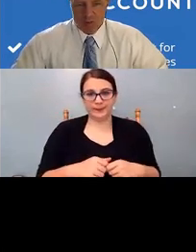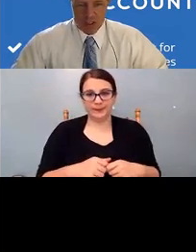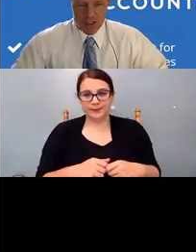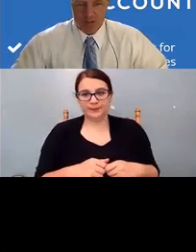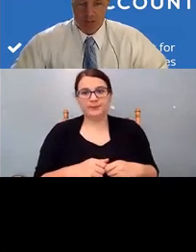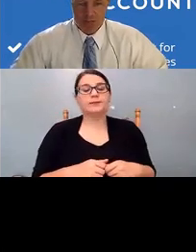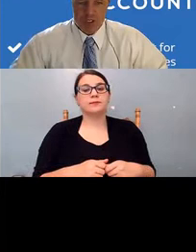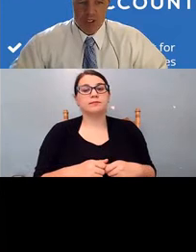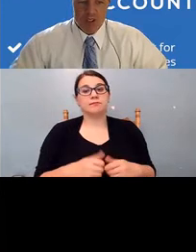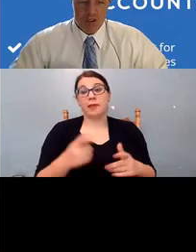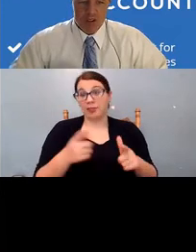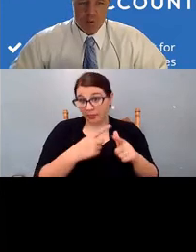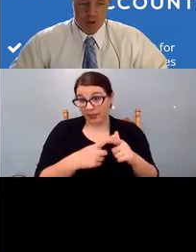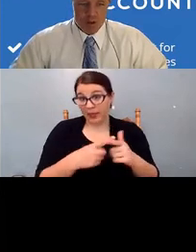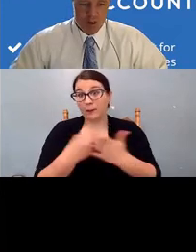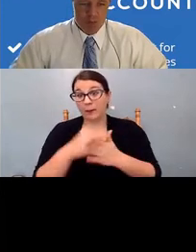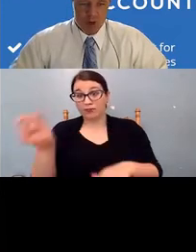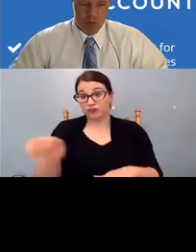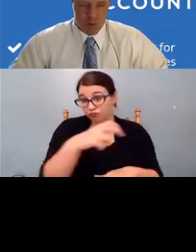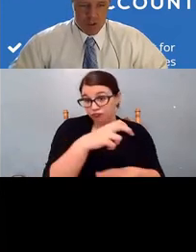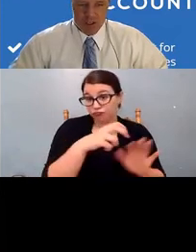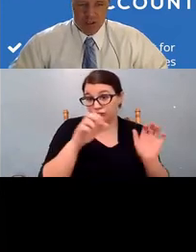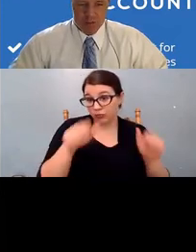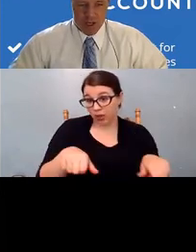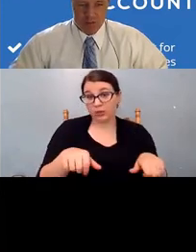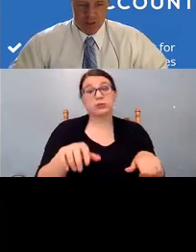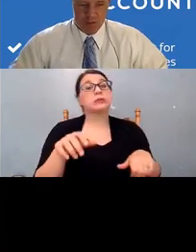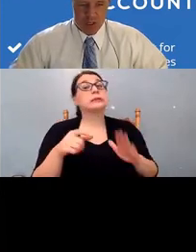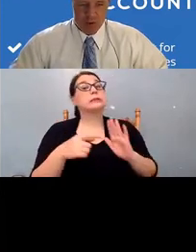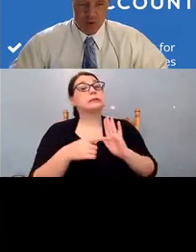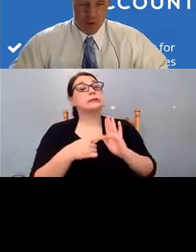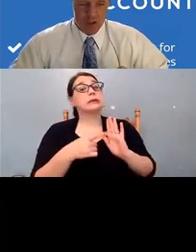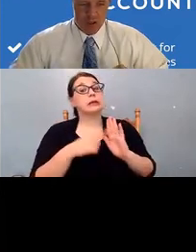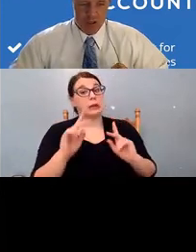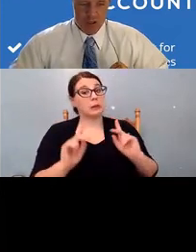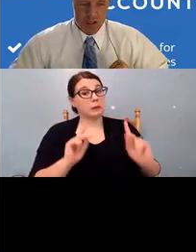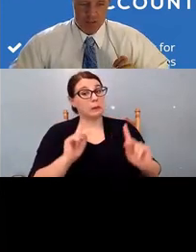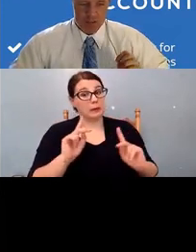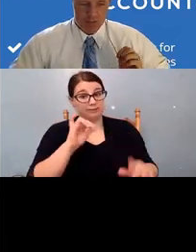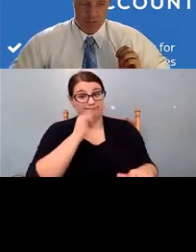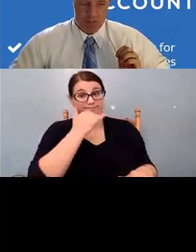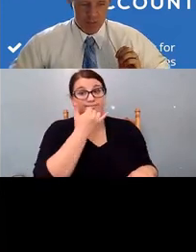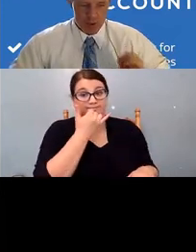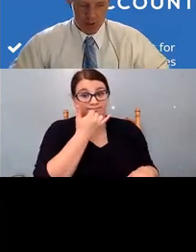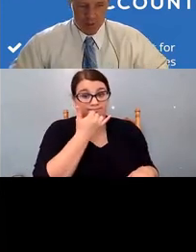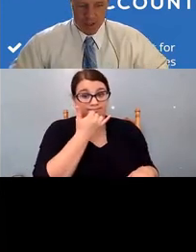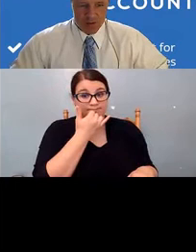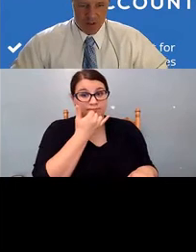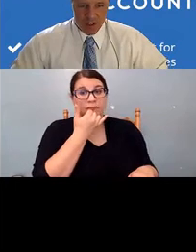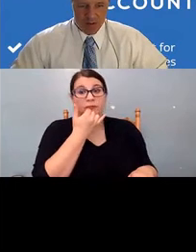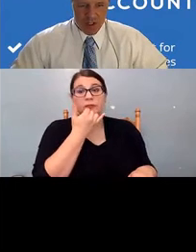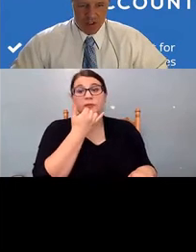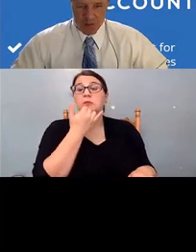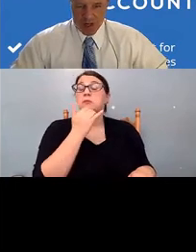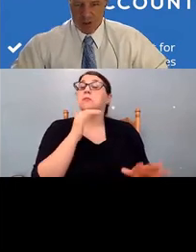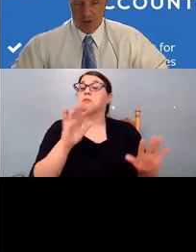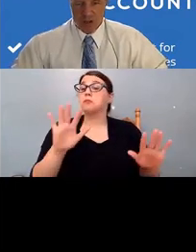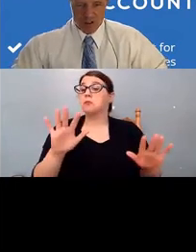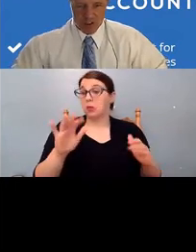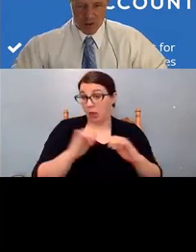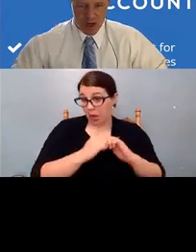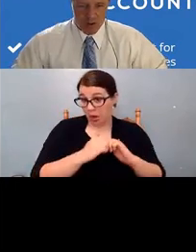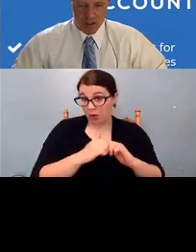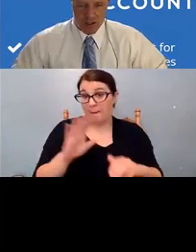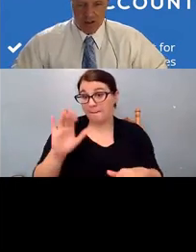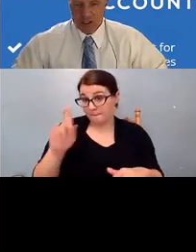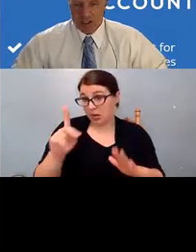move the money. One of the big problems we see sometimes is people will put in their banking information, the micro deposits